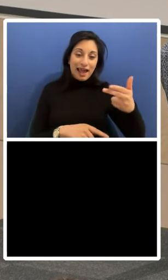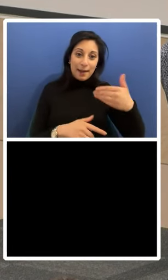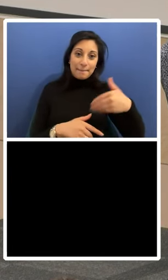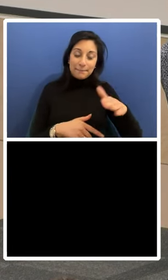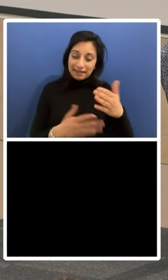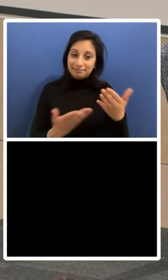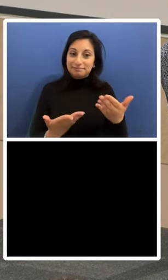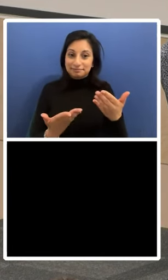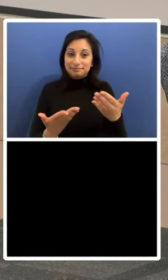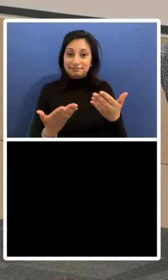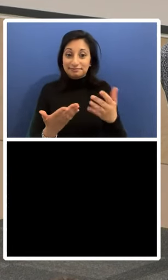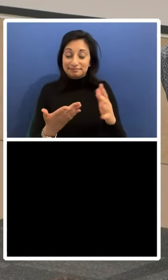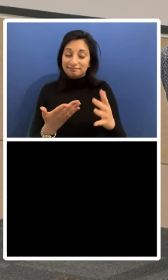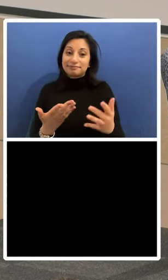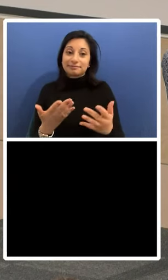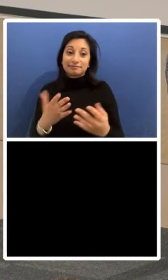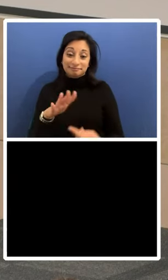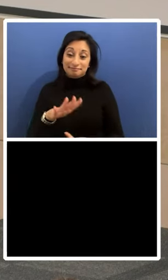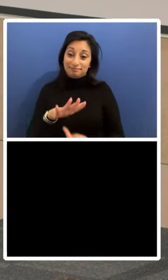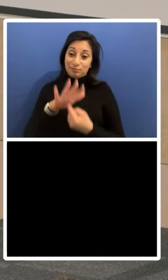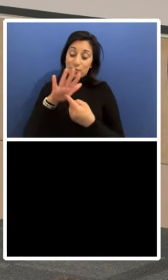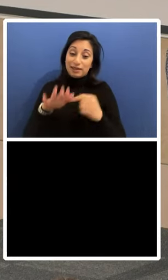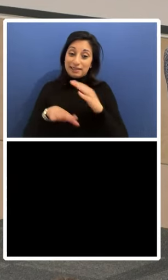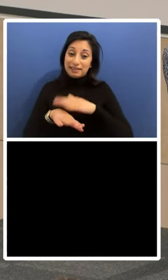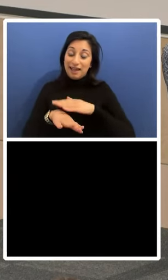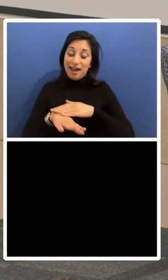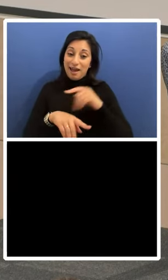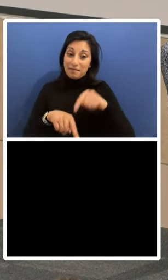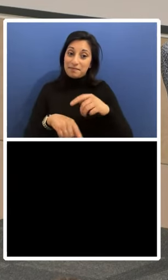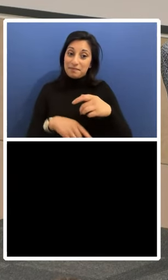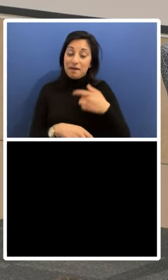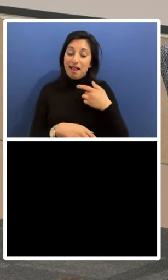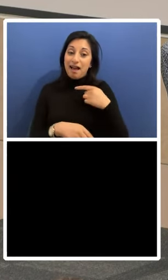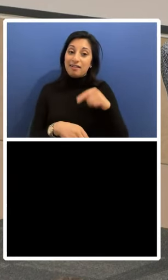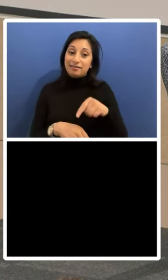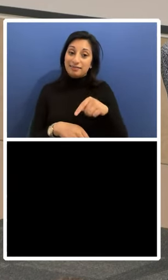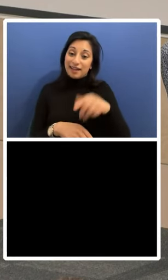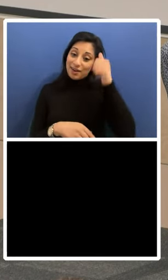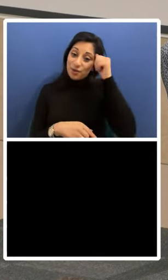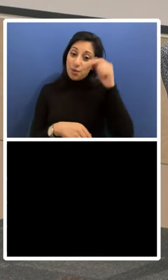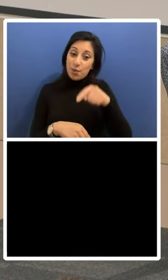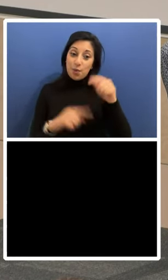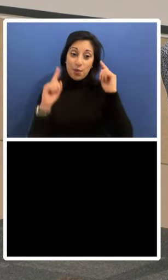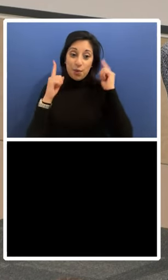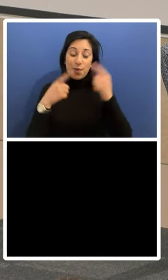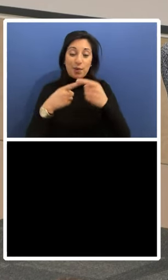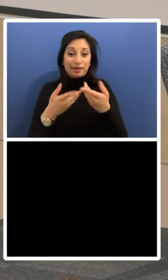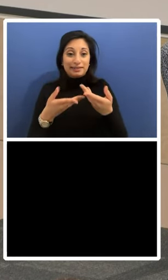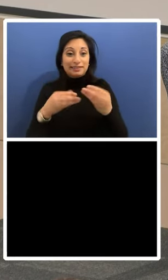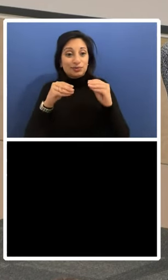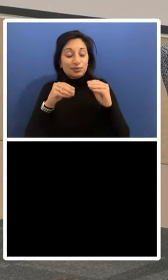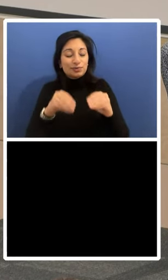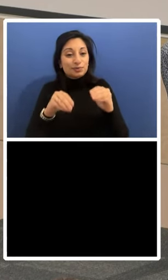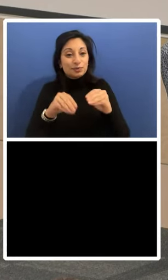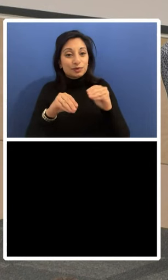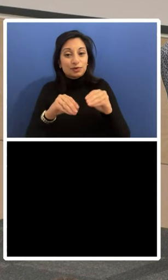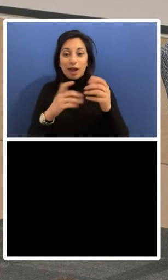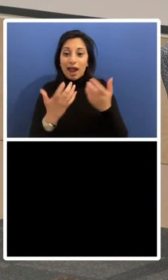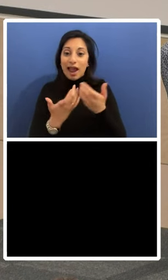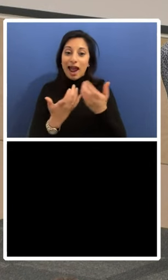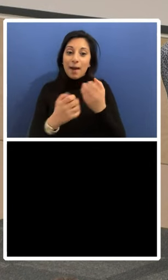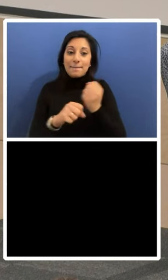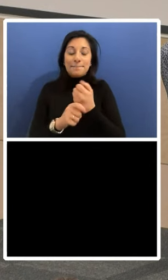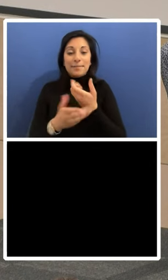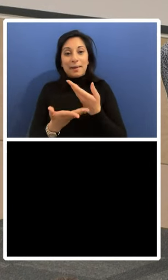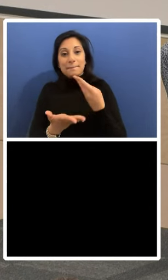But look, it was an important time in my life, and I know this is a place that trains people to make money and to be competitive. But you know, this is my hometown, this